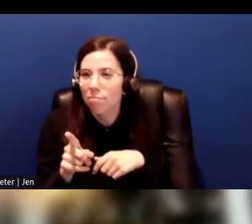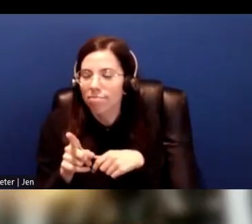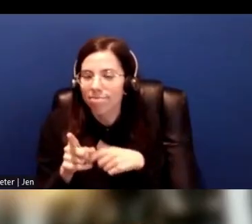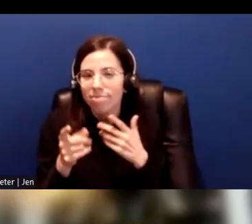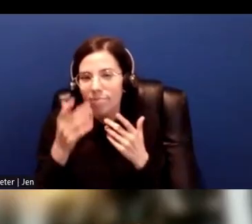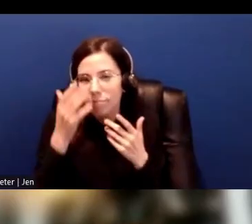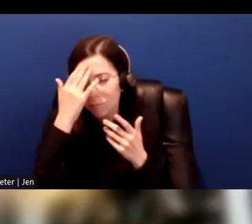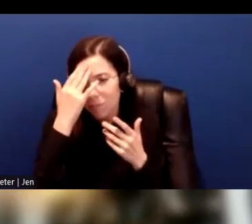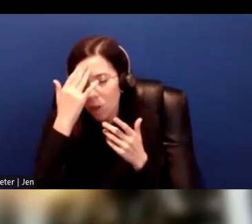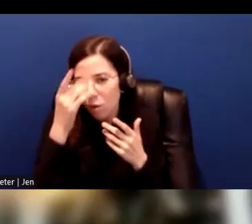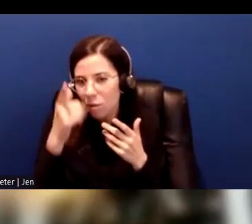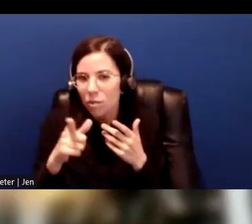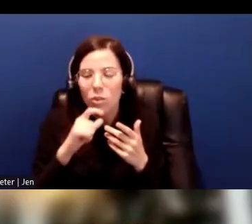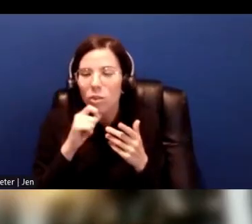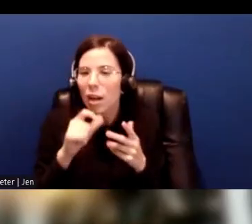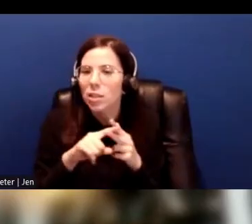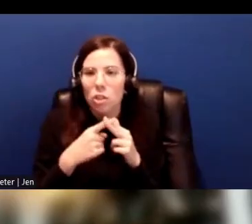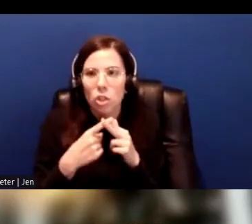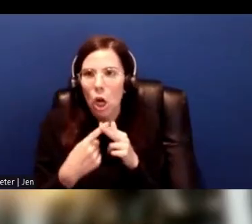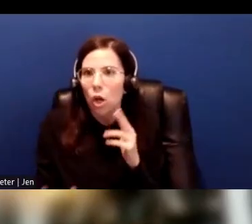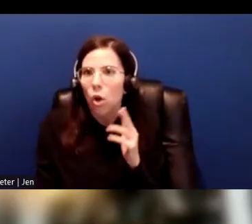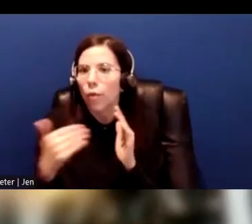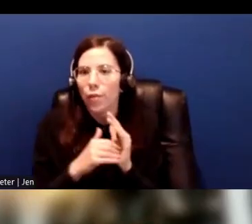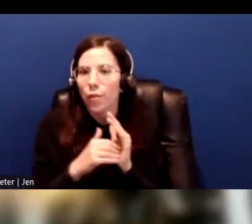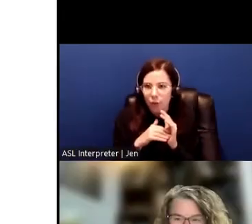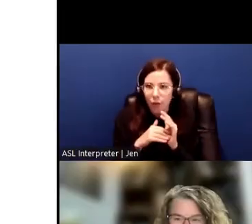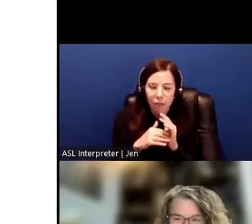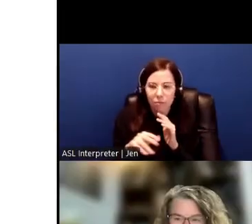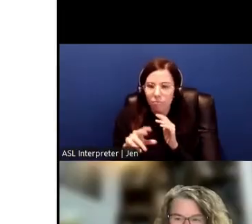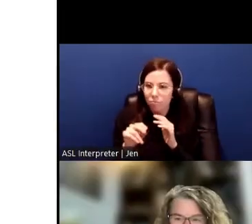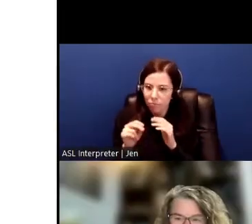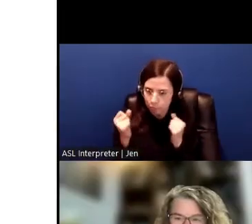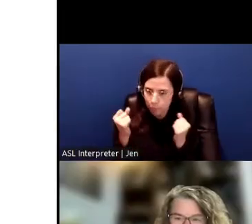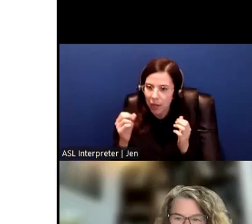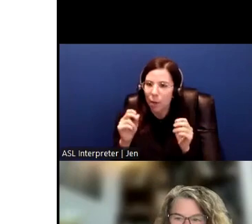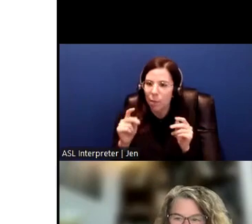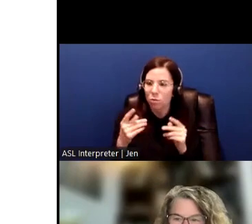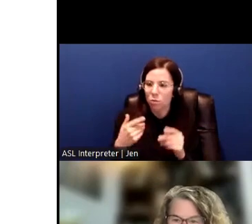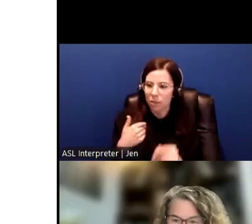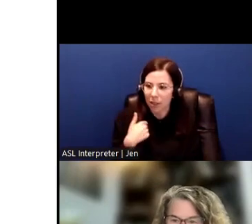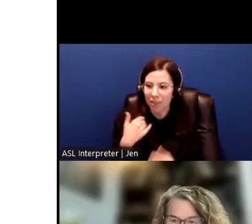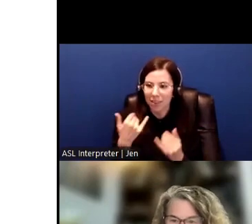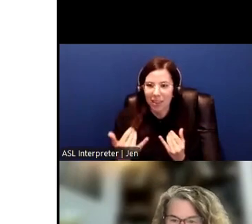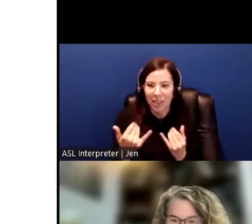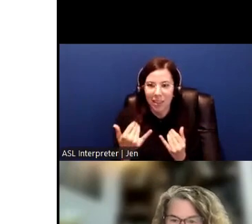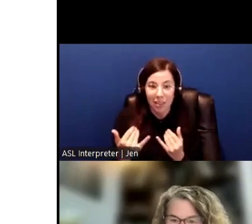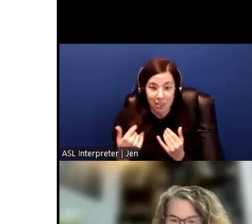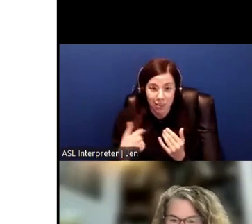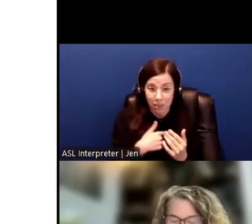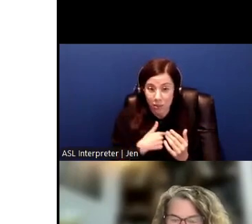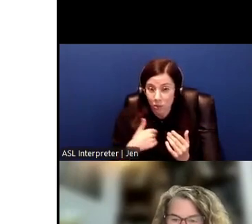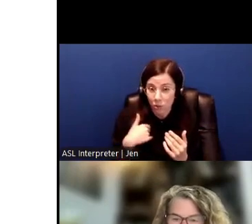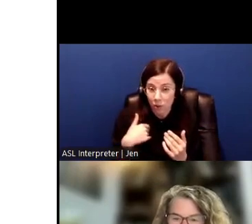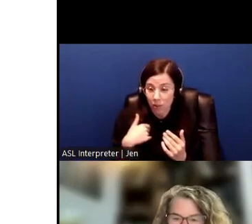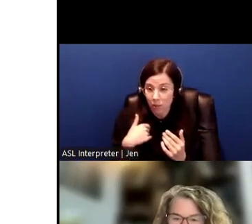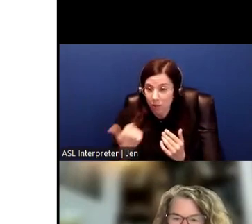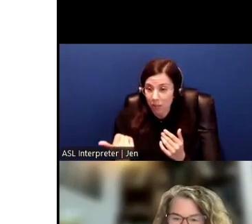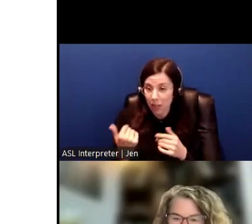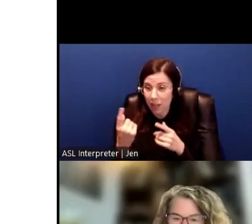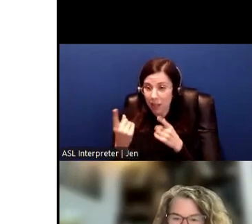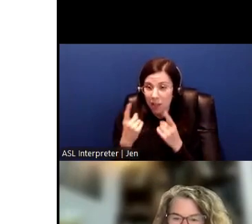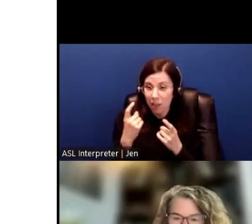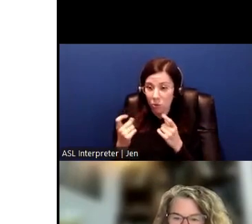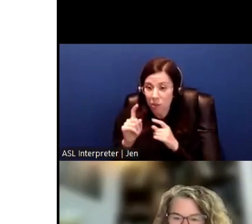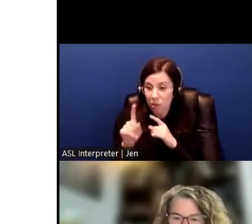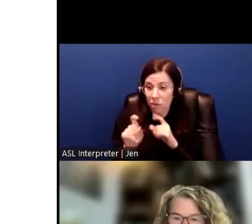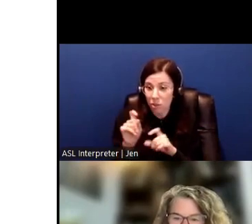you're not starting from scratch here. Lots of opportunities. And now, do we have any questions in the